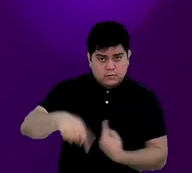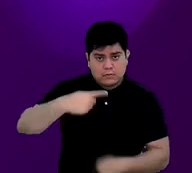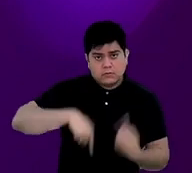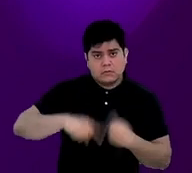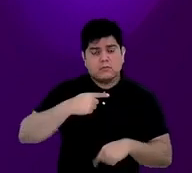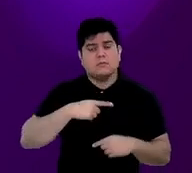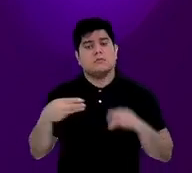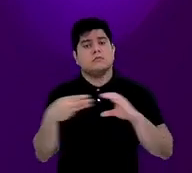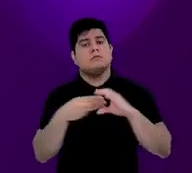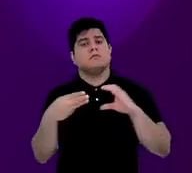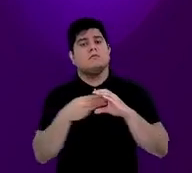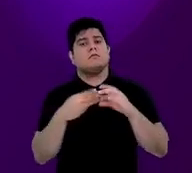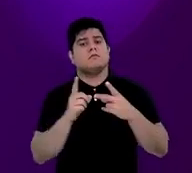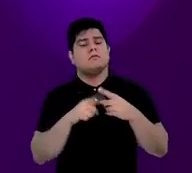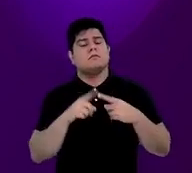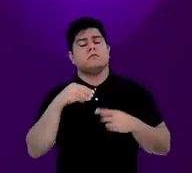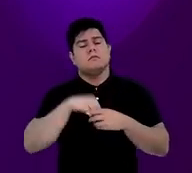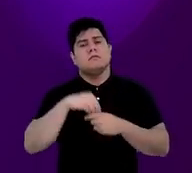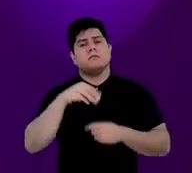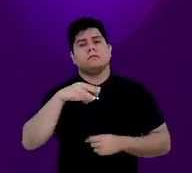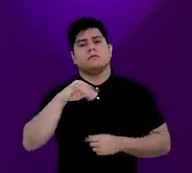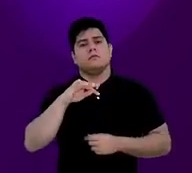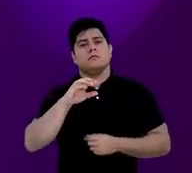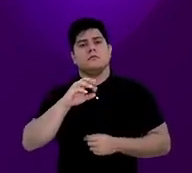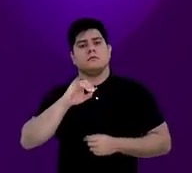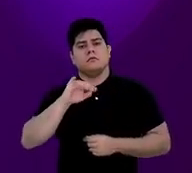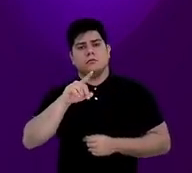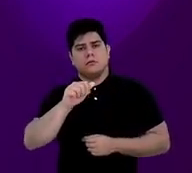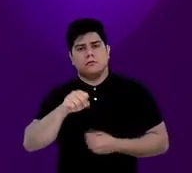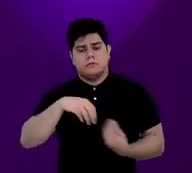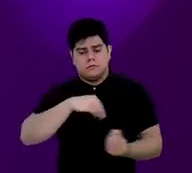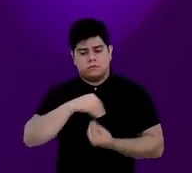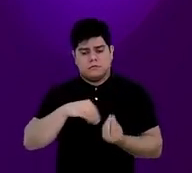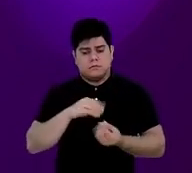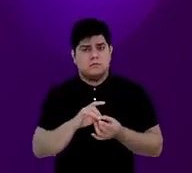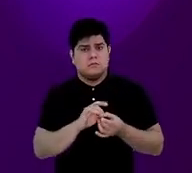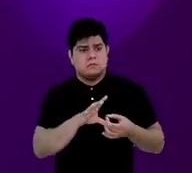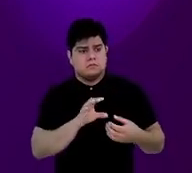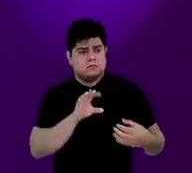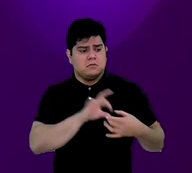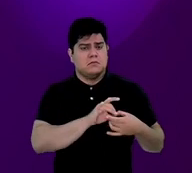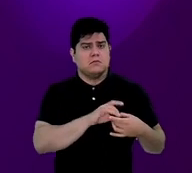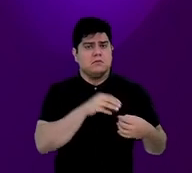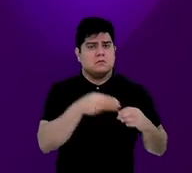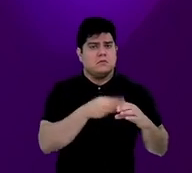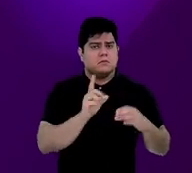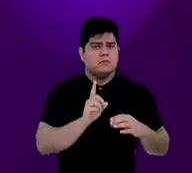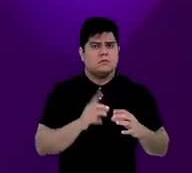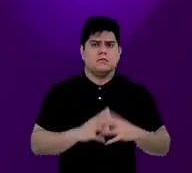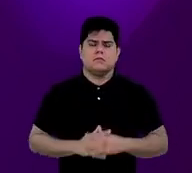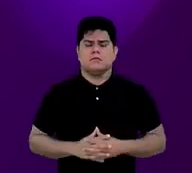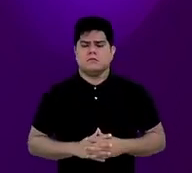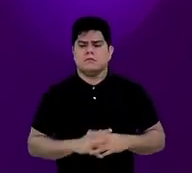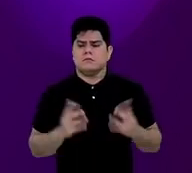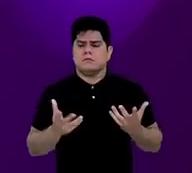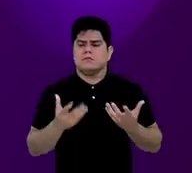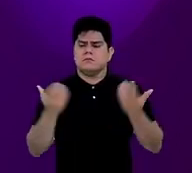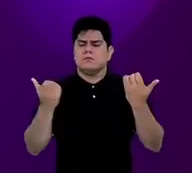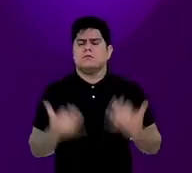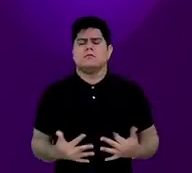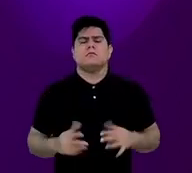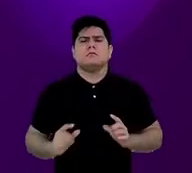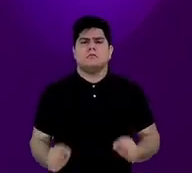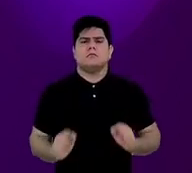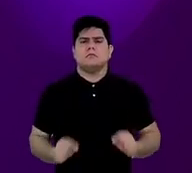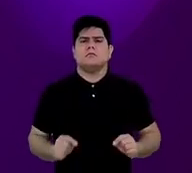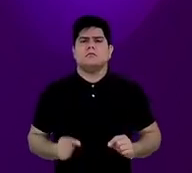discovery. Nobody had realized that before, because one thing we want to explain is why there's a systemic